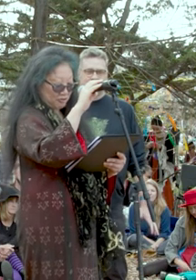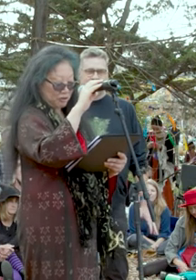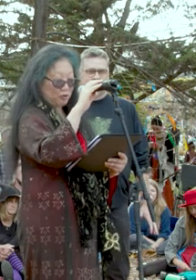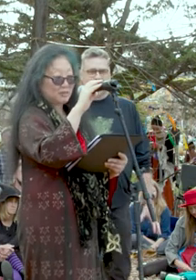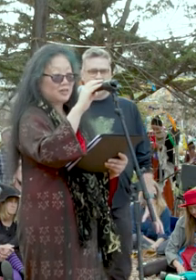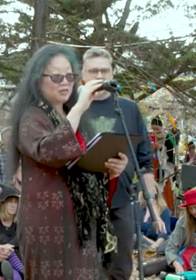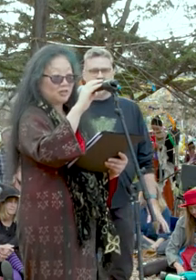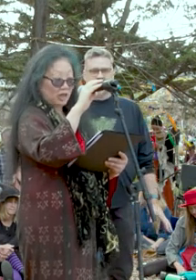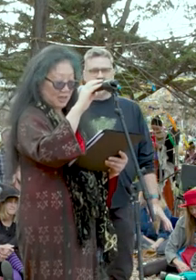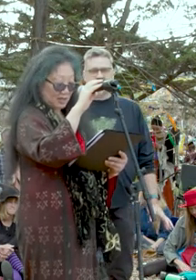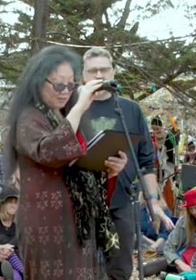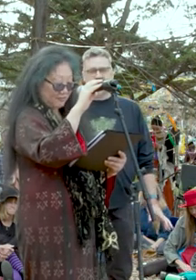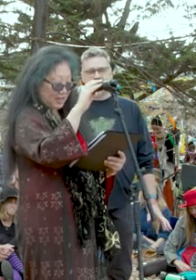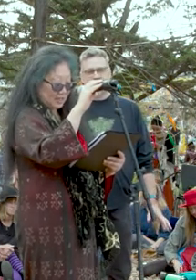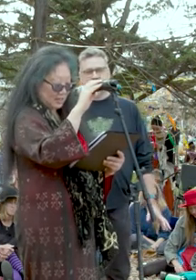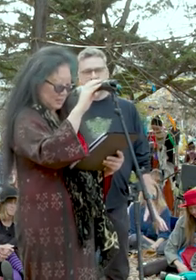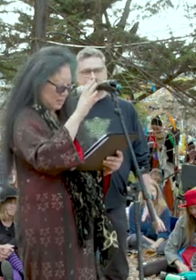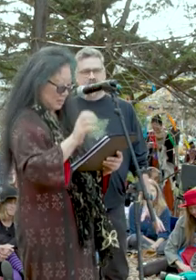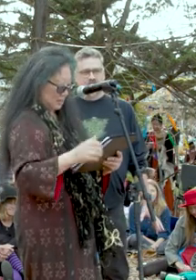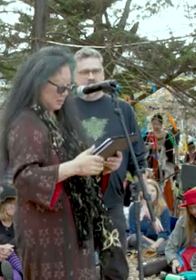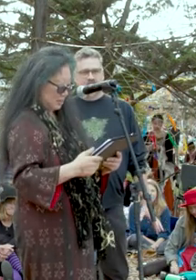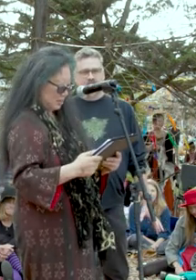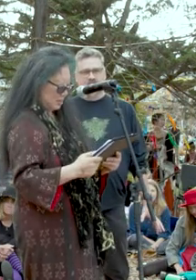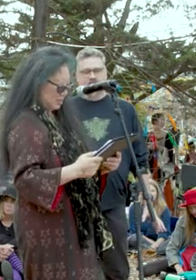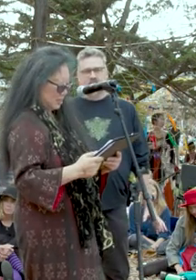Tucker Toby Jake Finn.